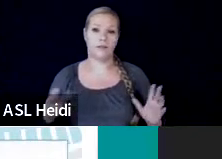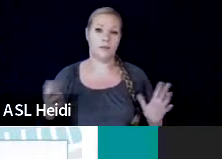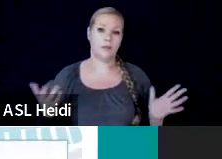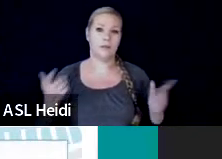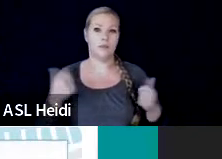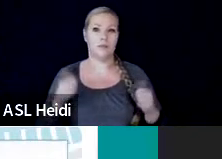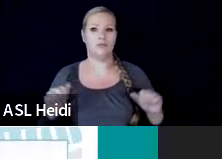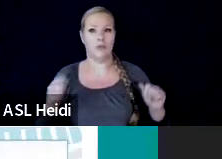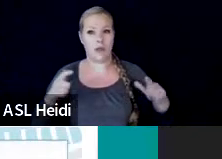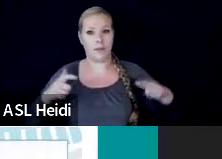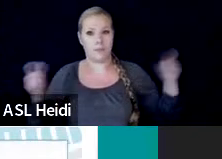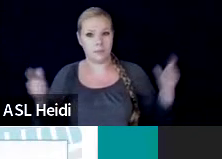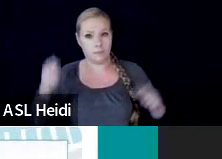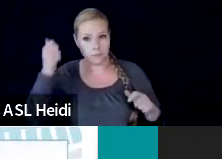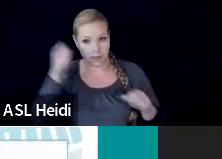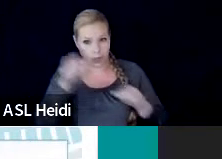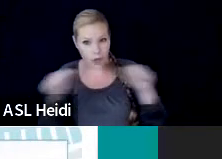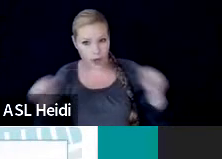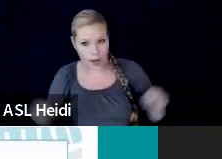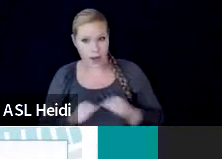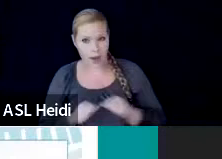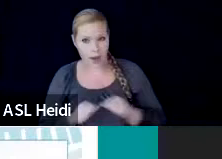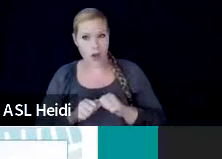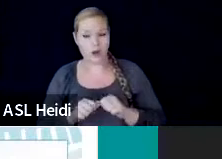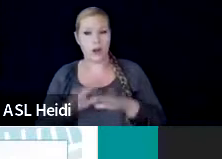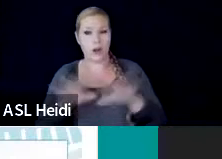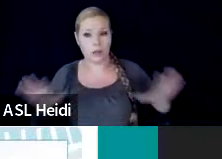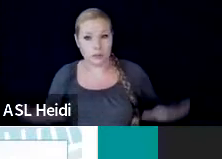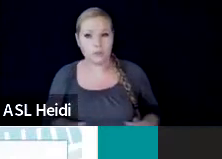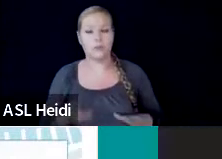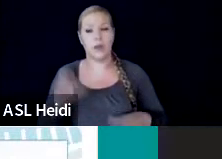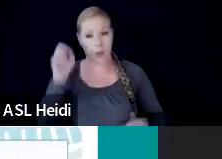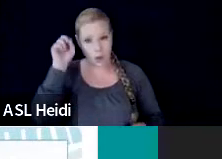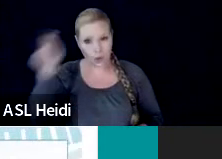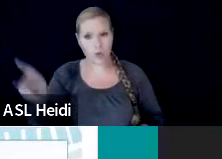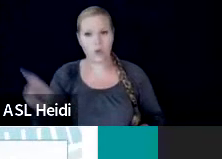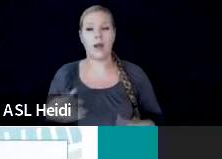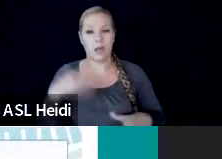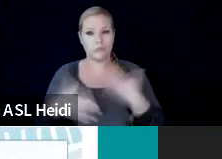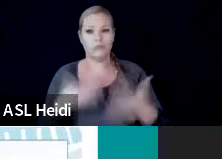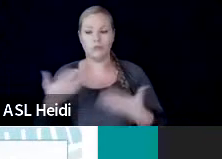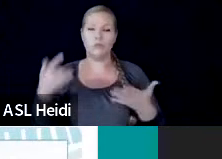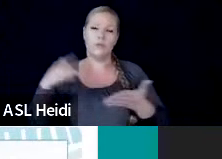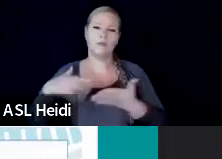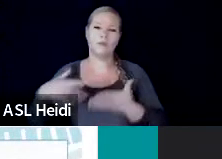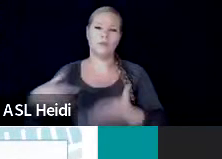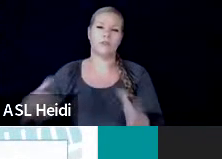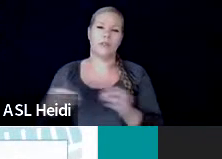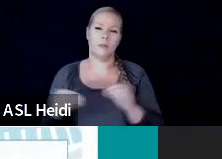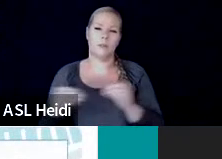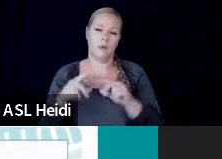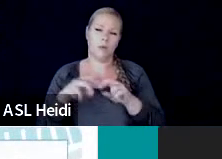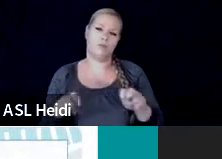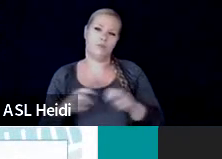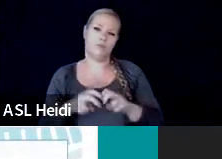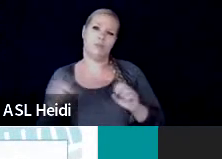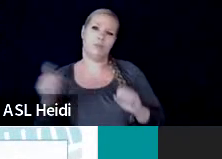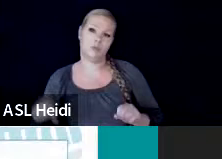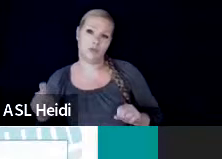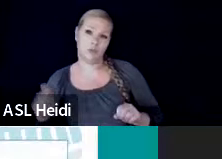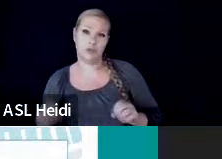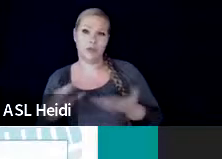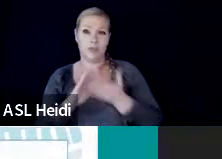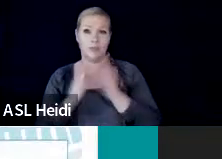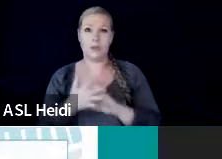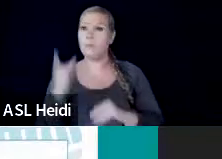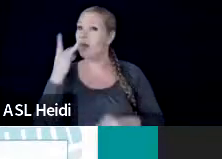little bit bigger. And we will be doing further intersection analysis to understand if those might want to be signals or